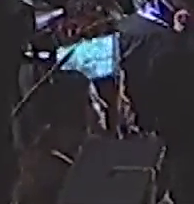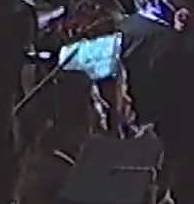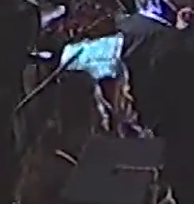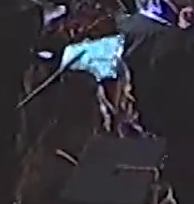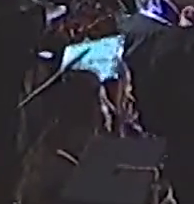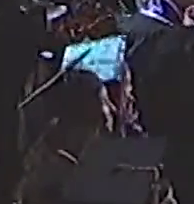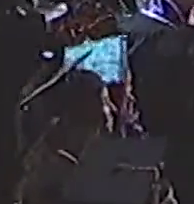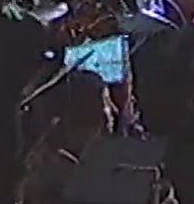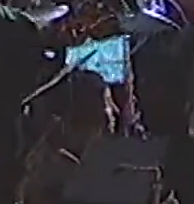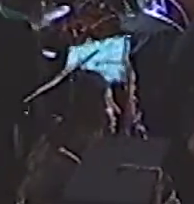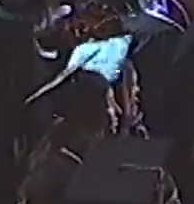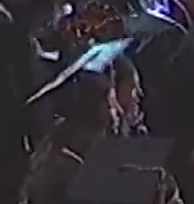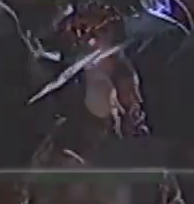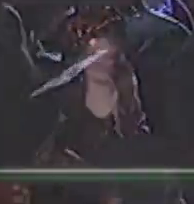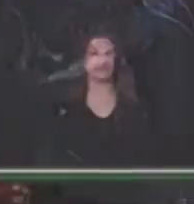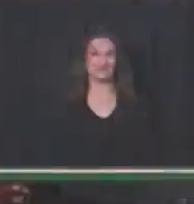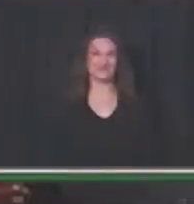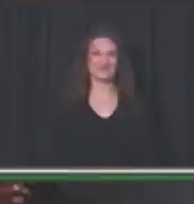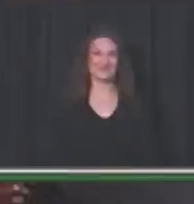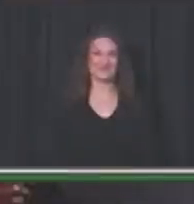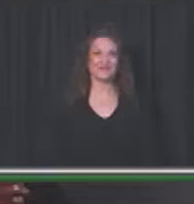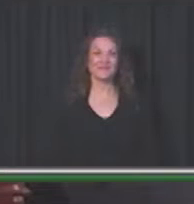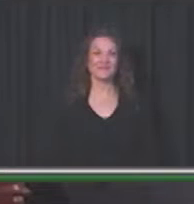Please be seated.